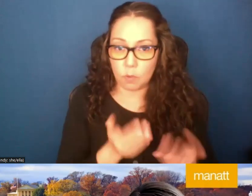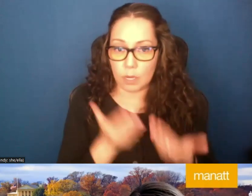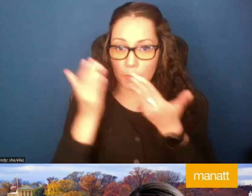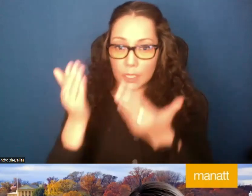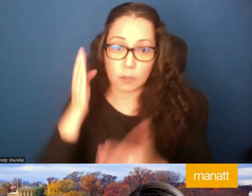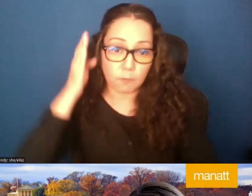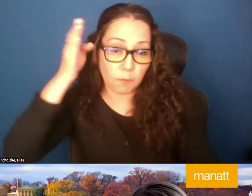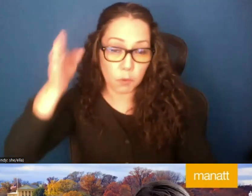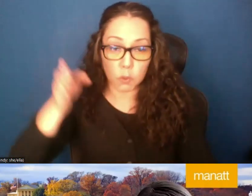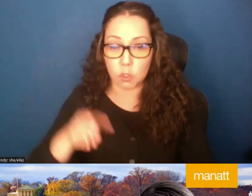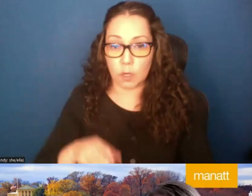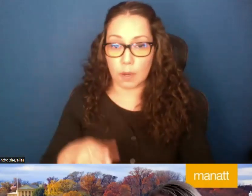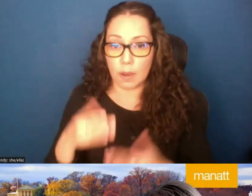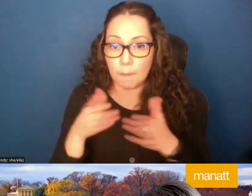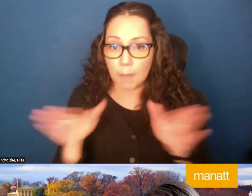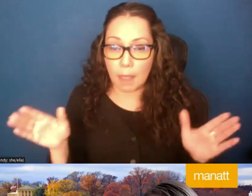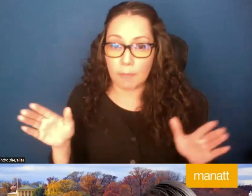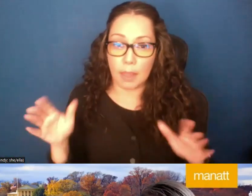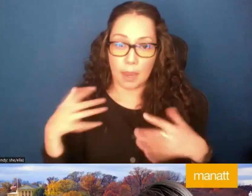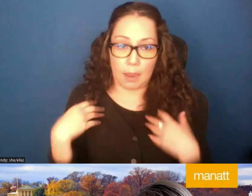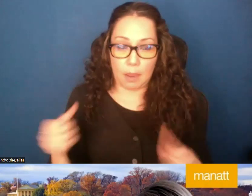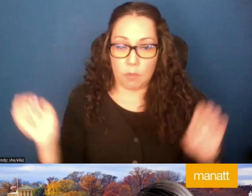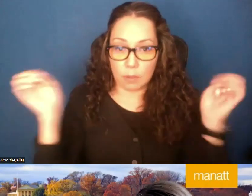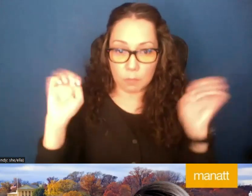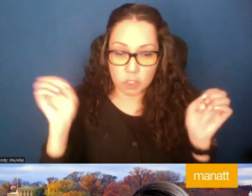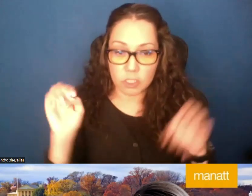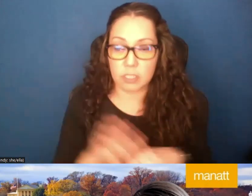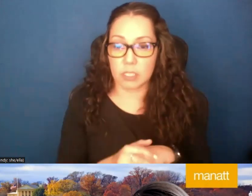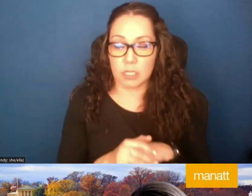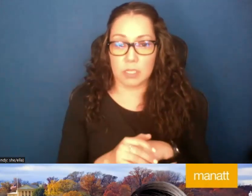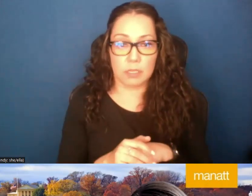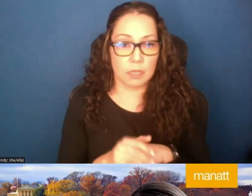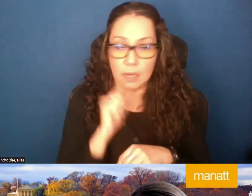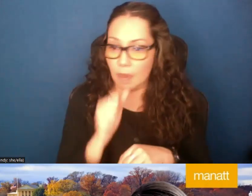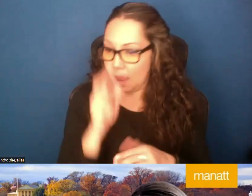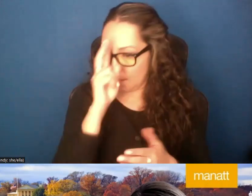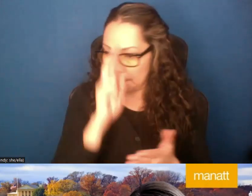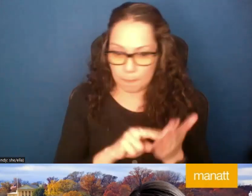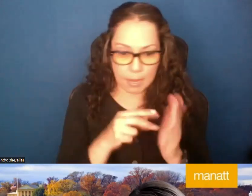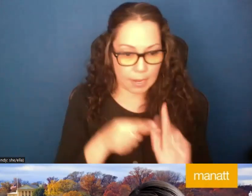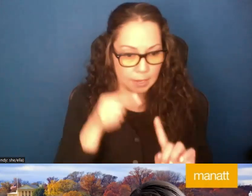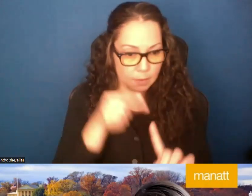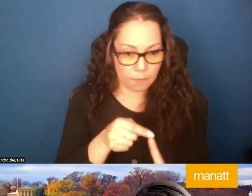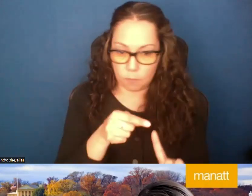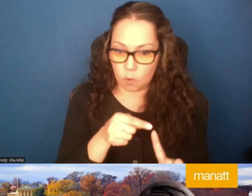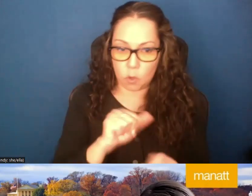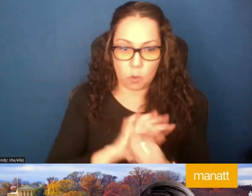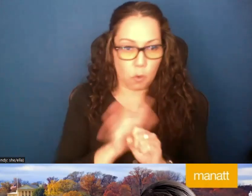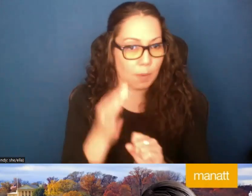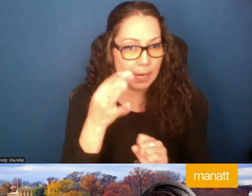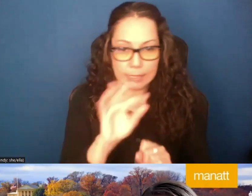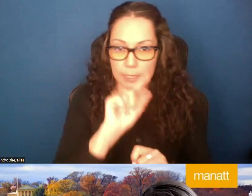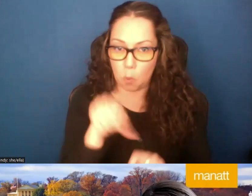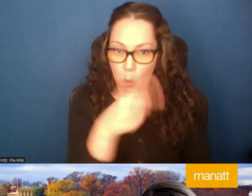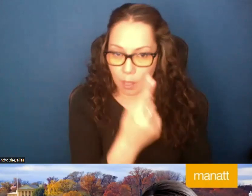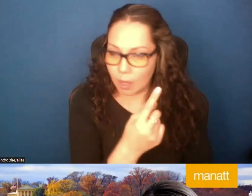public health emergencies broadly defined so these are not necessarily policies for coven 19. They are